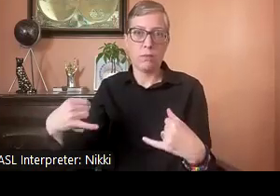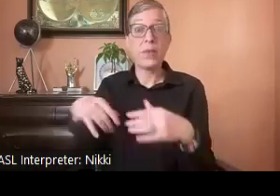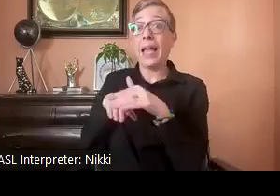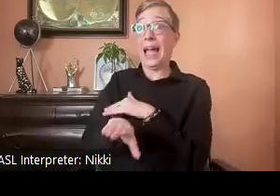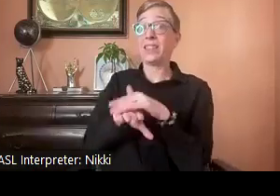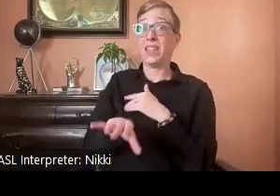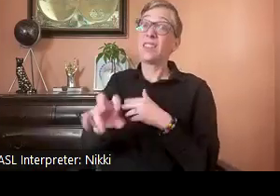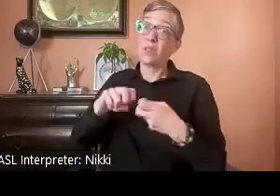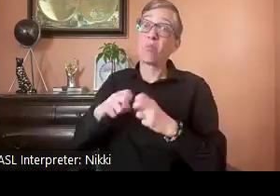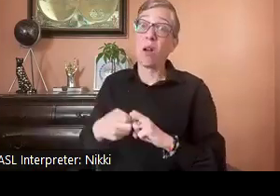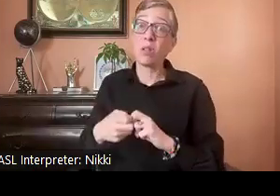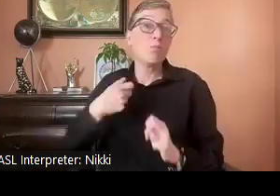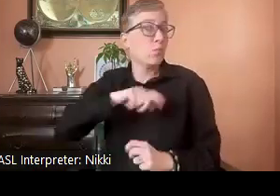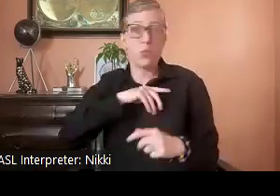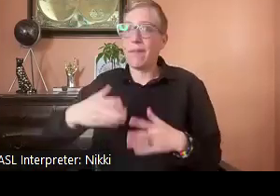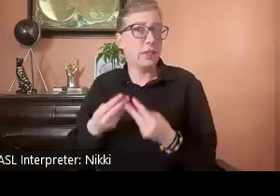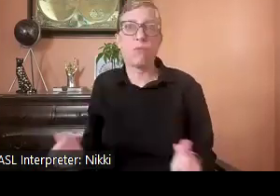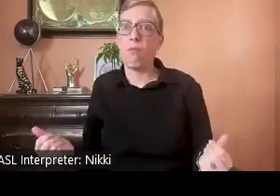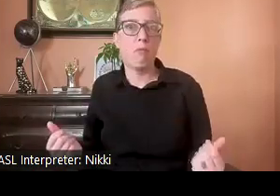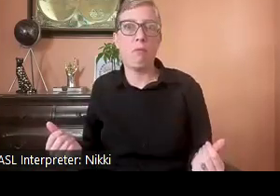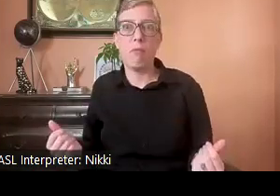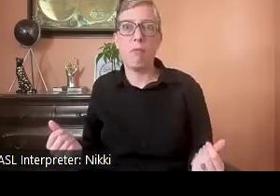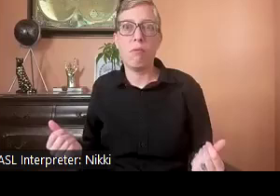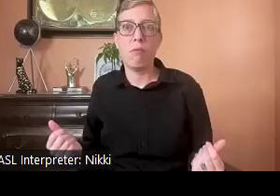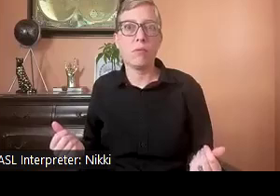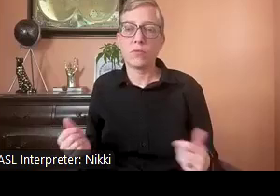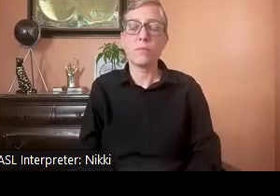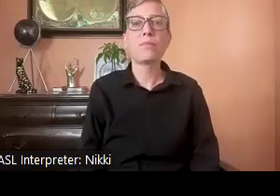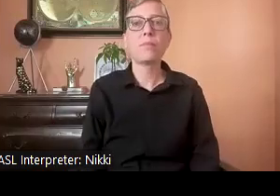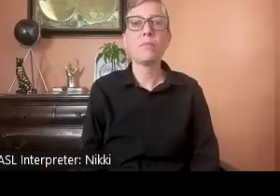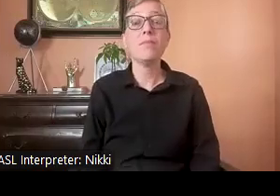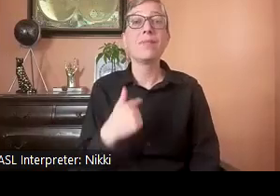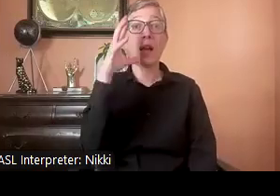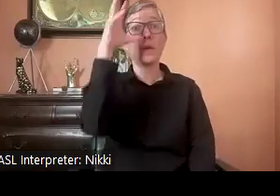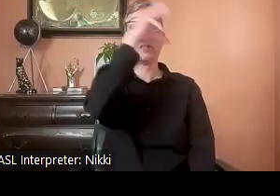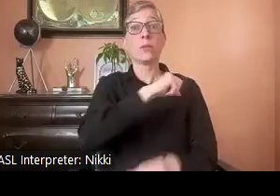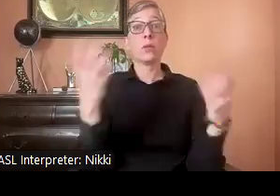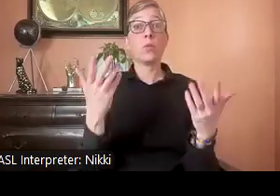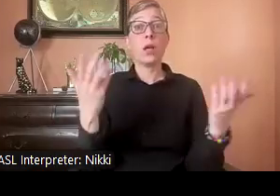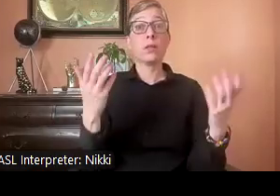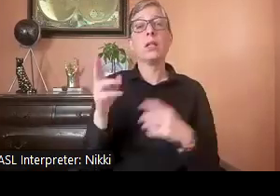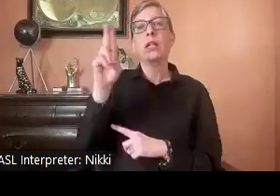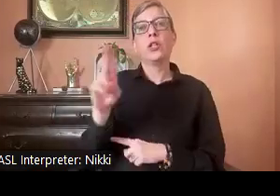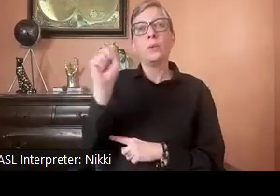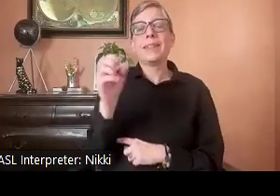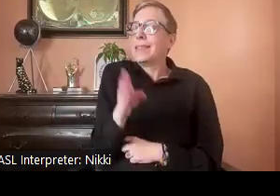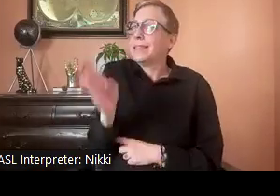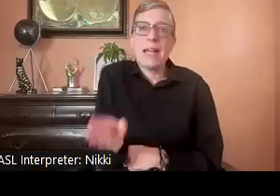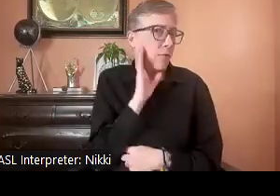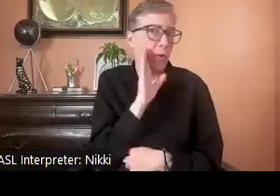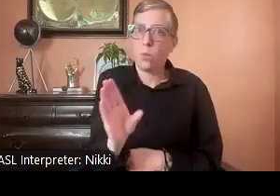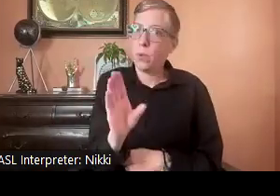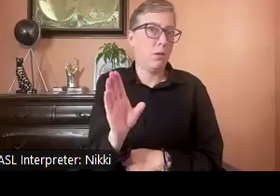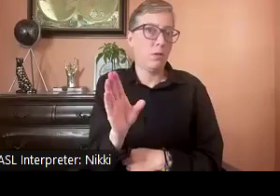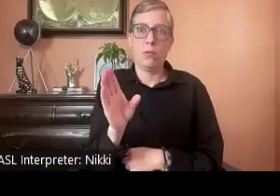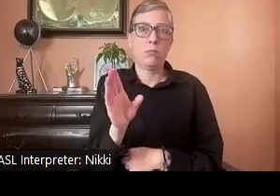issue. One of the assumptions that I'm working under is that the United States will never get primary care right? They will